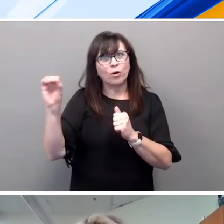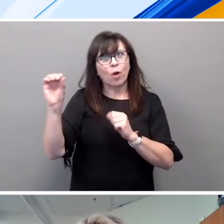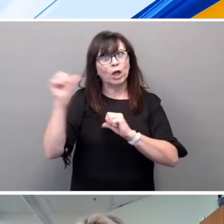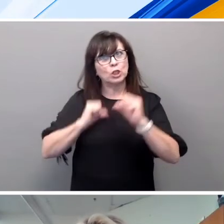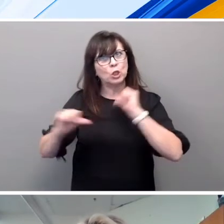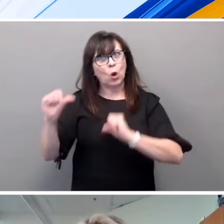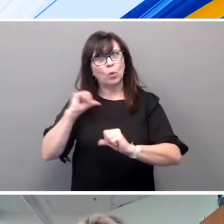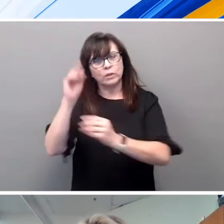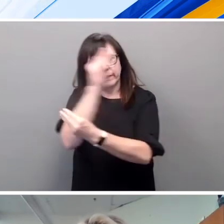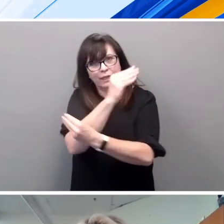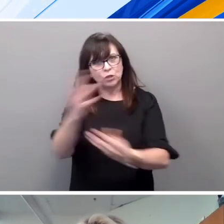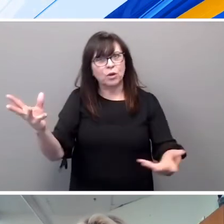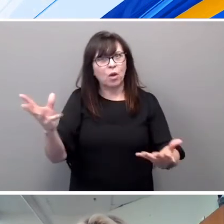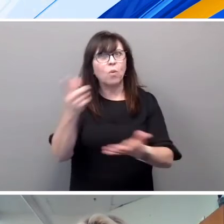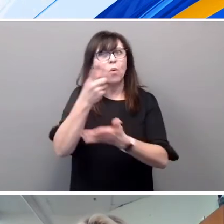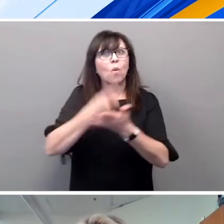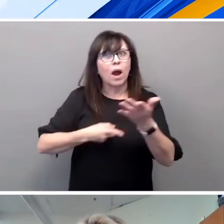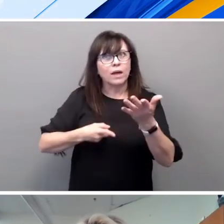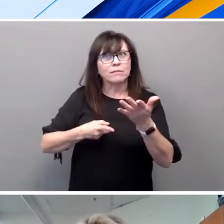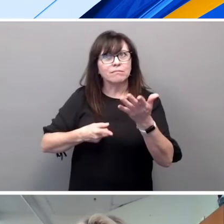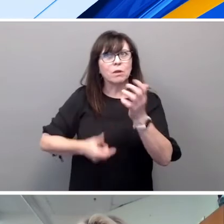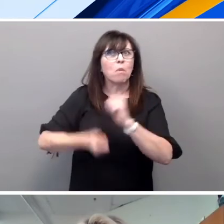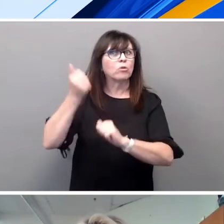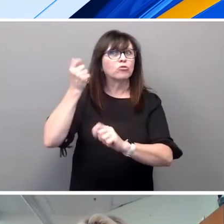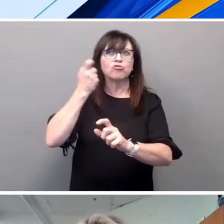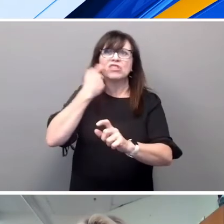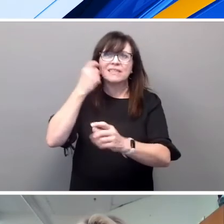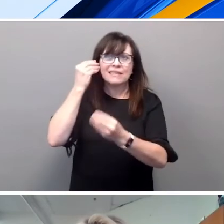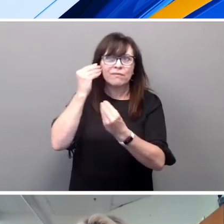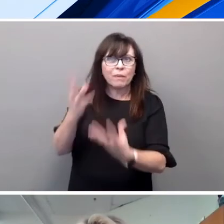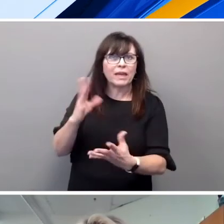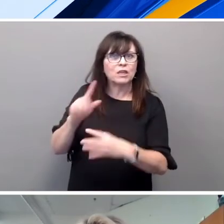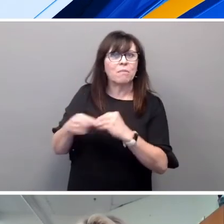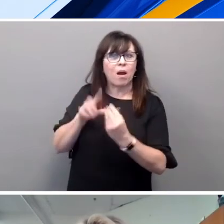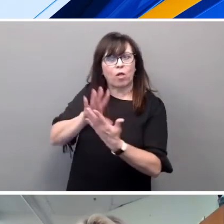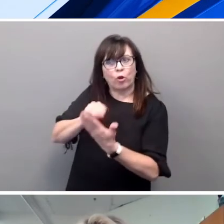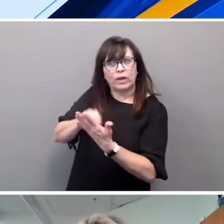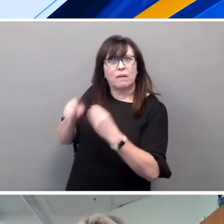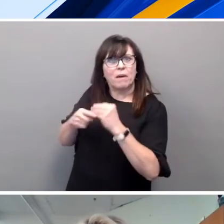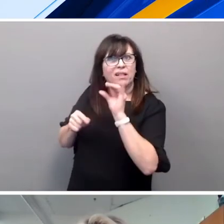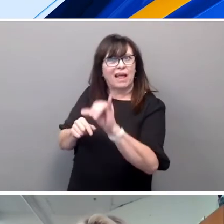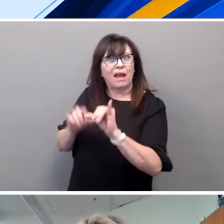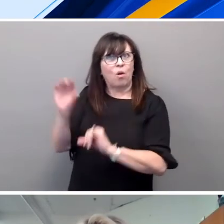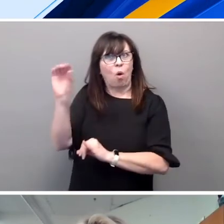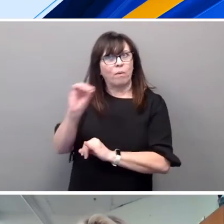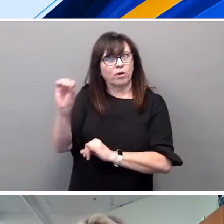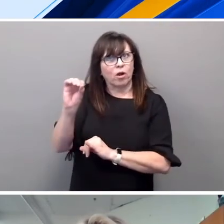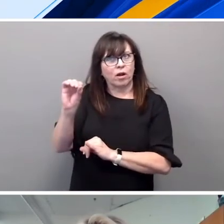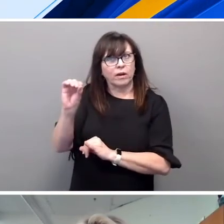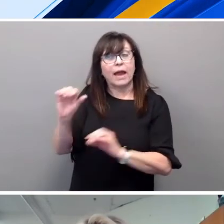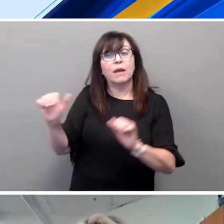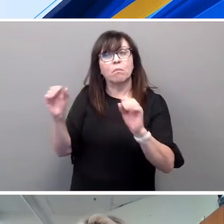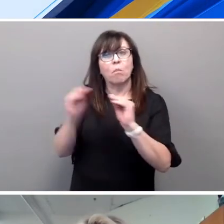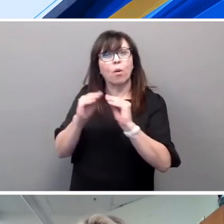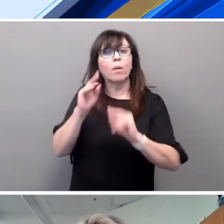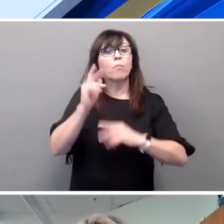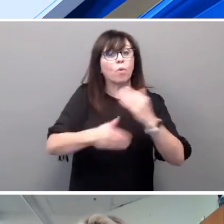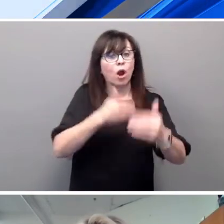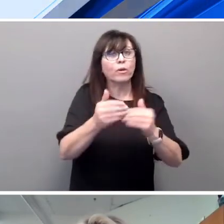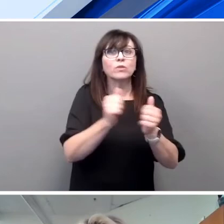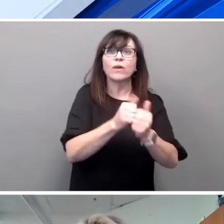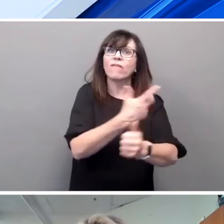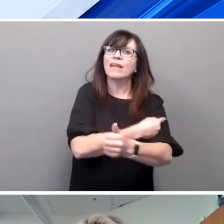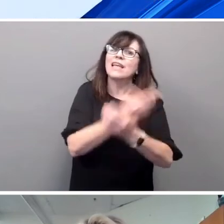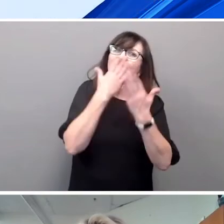everybody know what the latest is that we're learning about that and with more progress on vaccines. So thank you